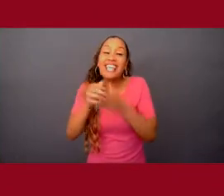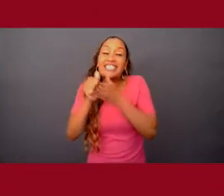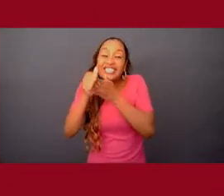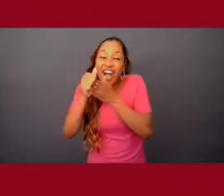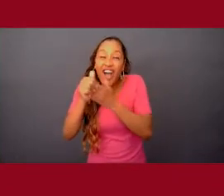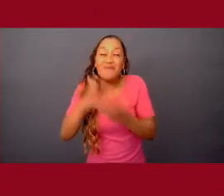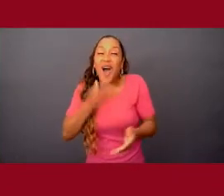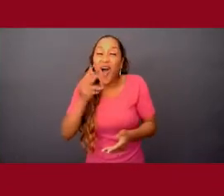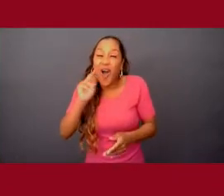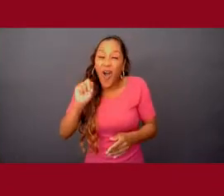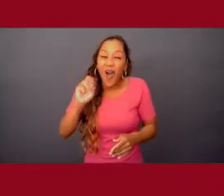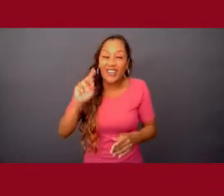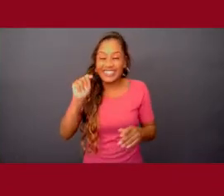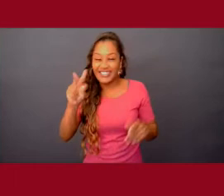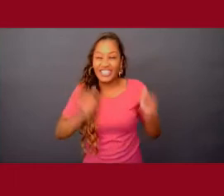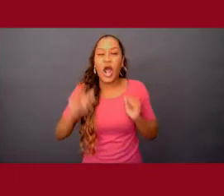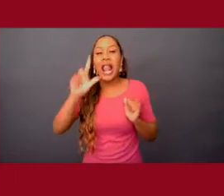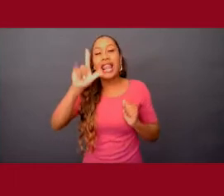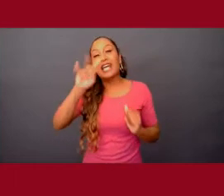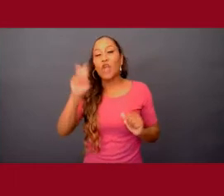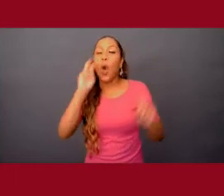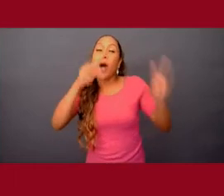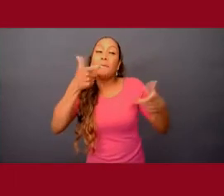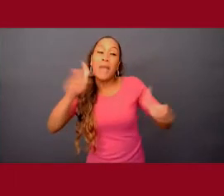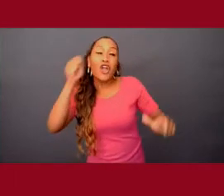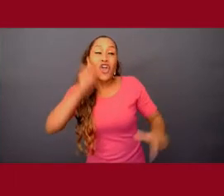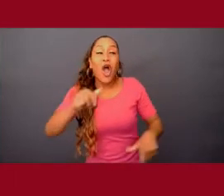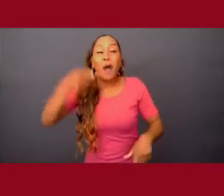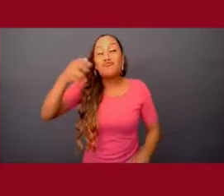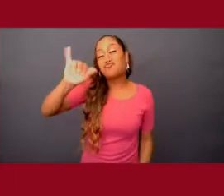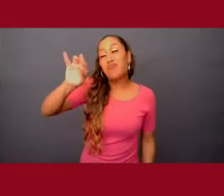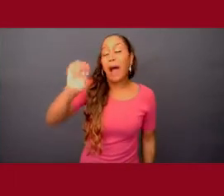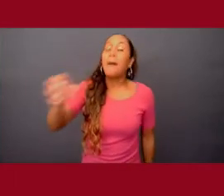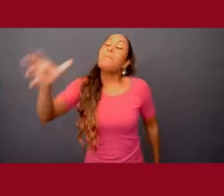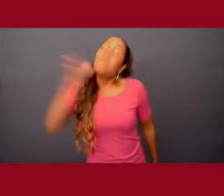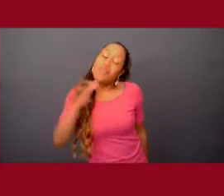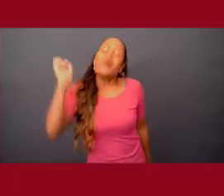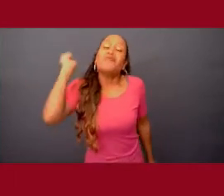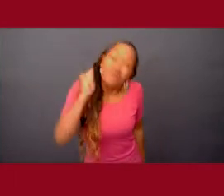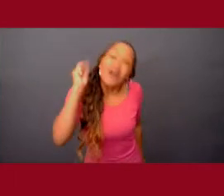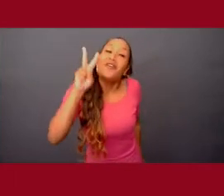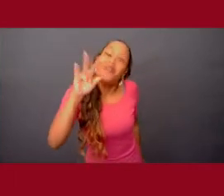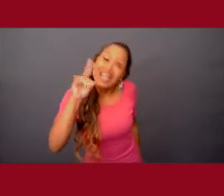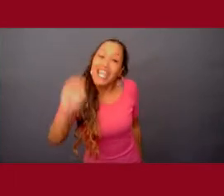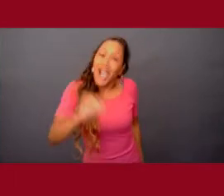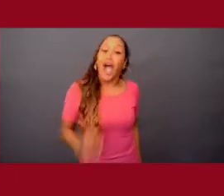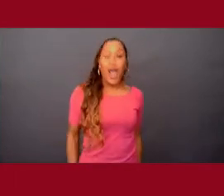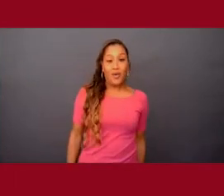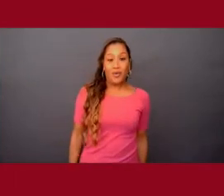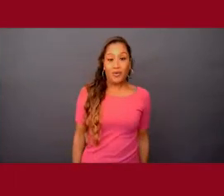show, Lizzo's Watch Out for the Big Girls on Prime Motherfucker Video.